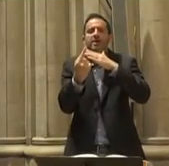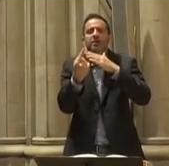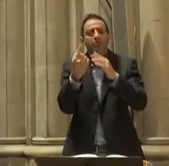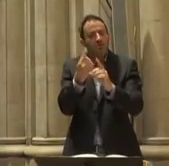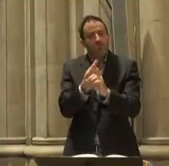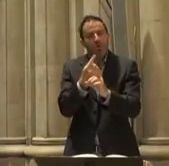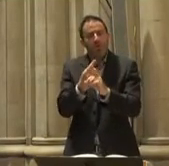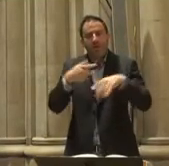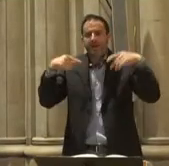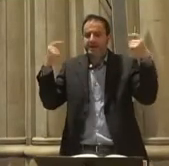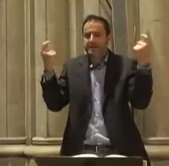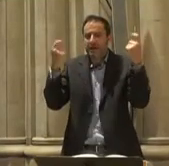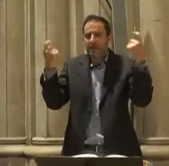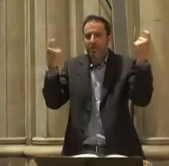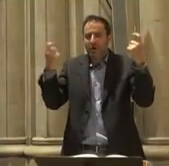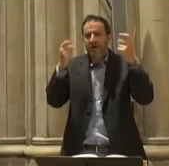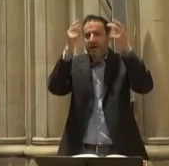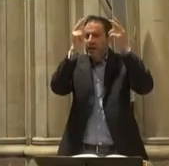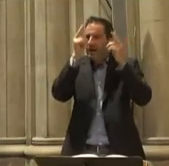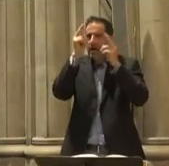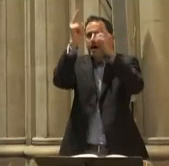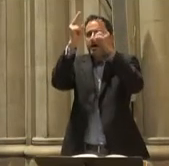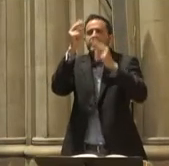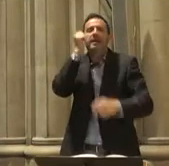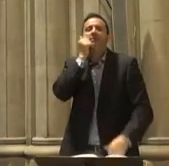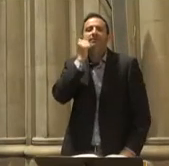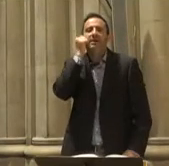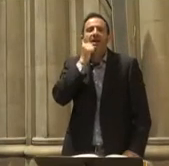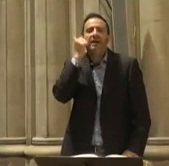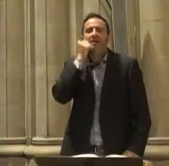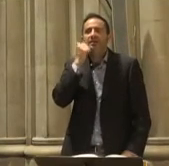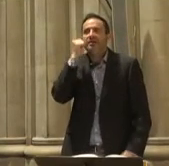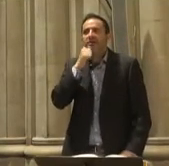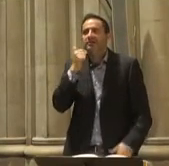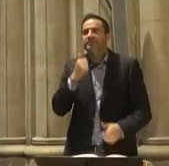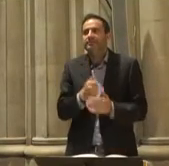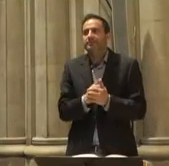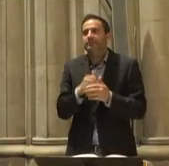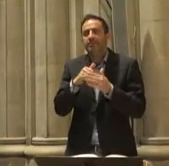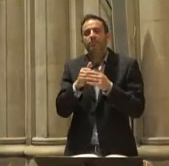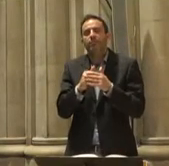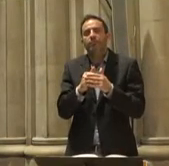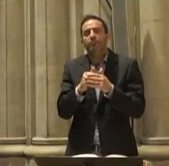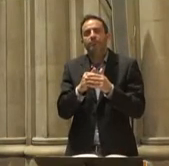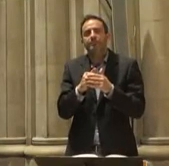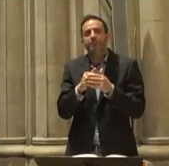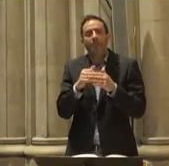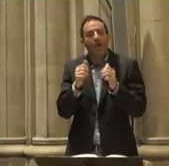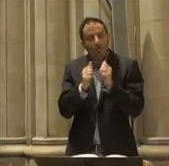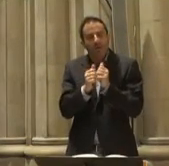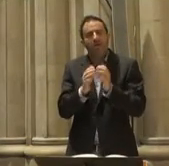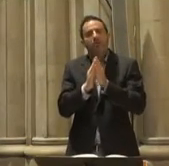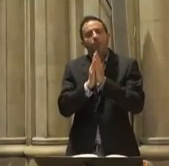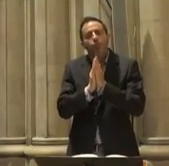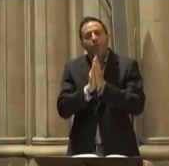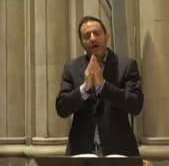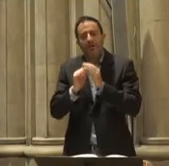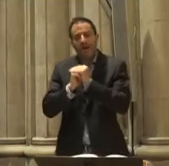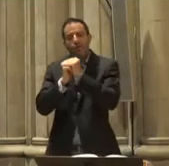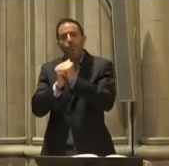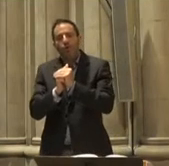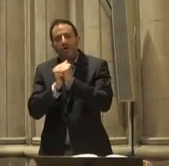celebrated and honored each and every day in the offerings of prayer and worship